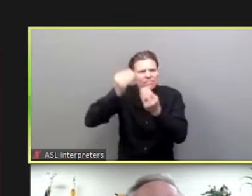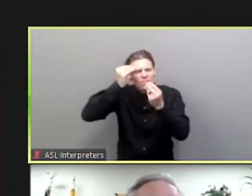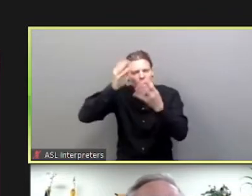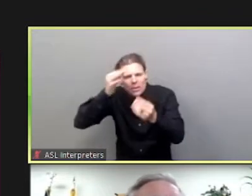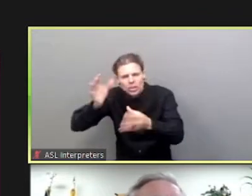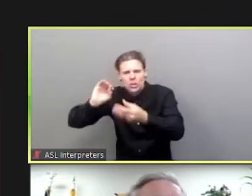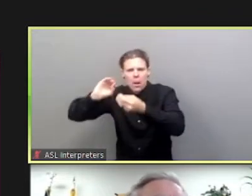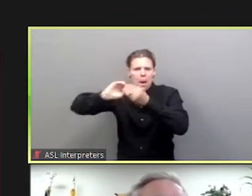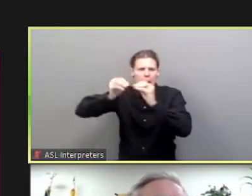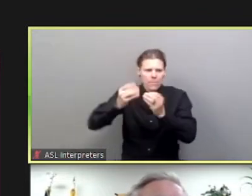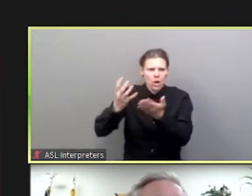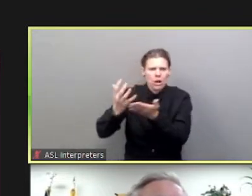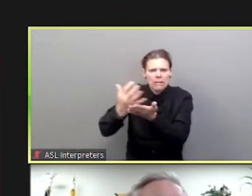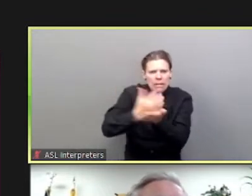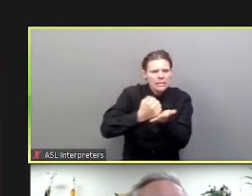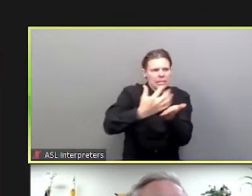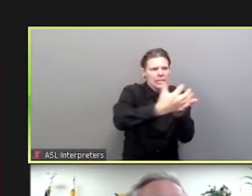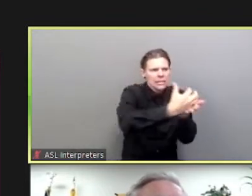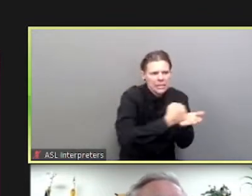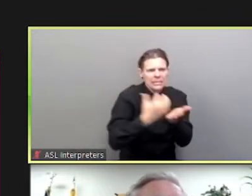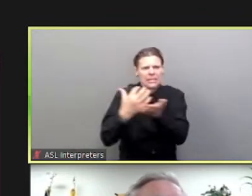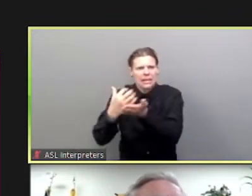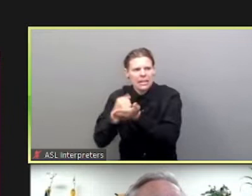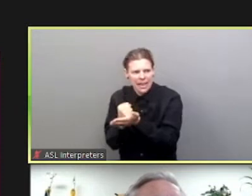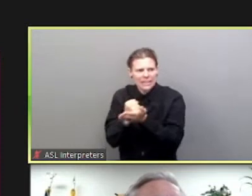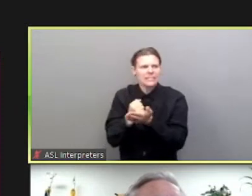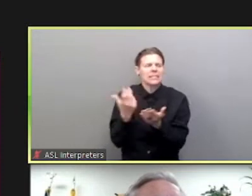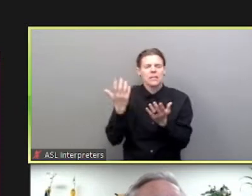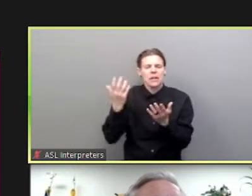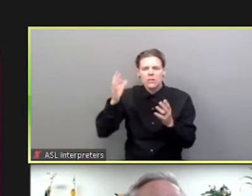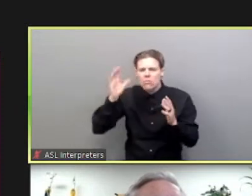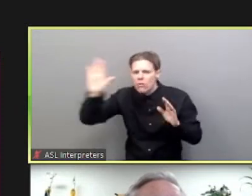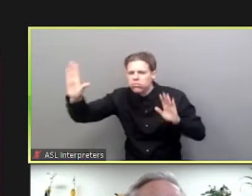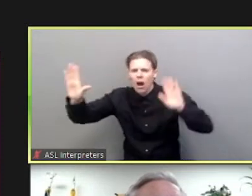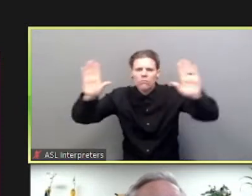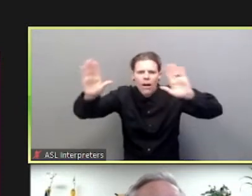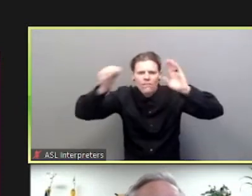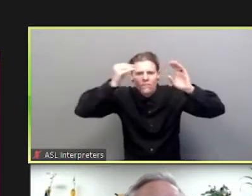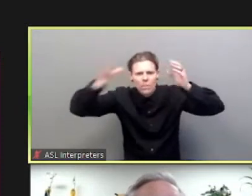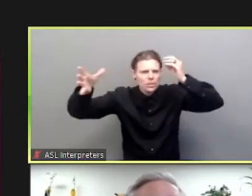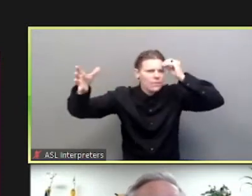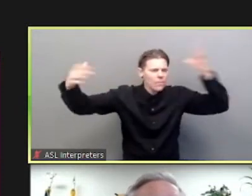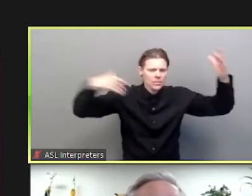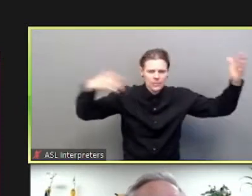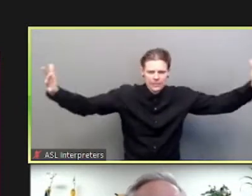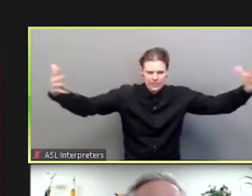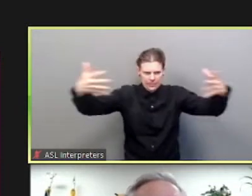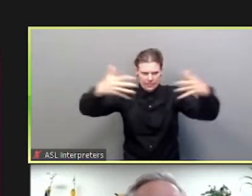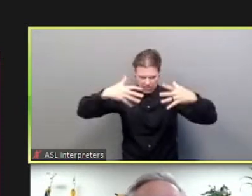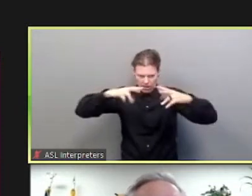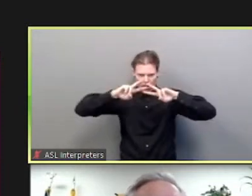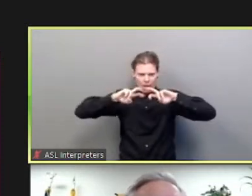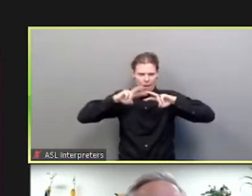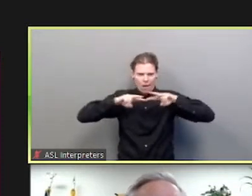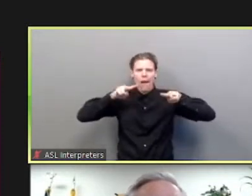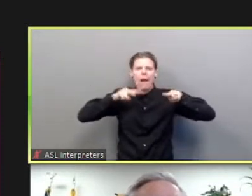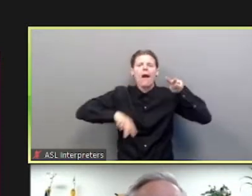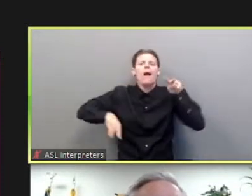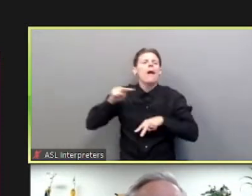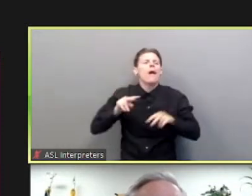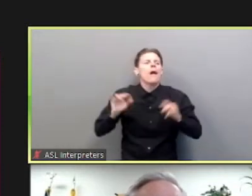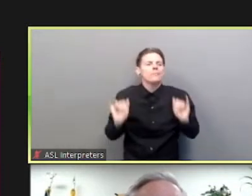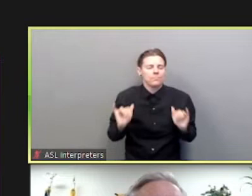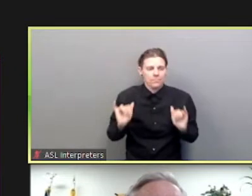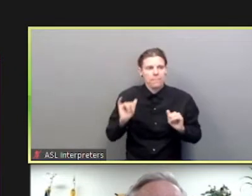sources, we do know that about 6 months to 8 months out from that second shot of